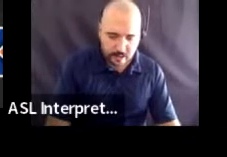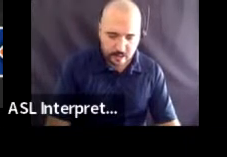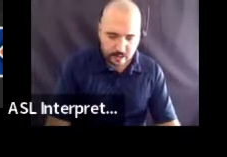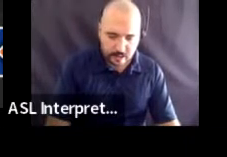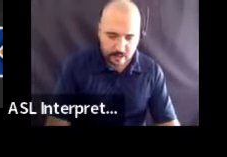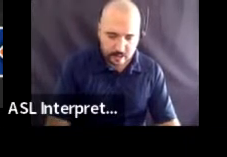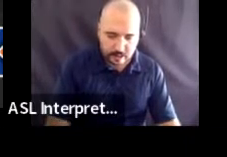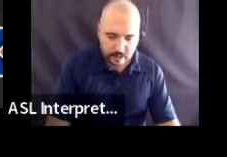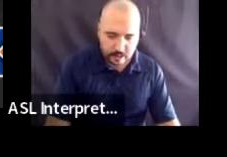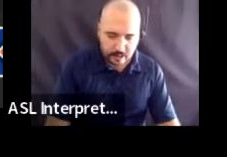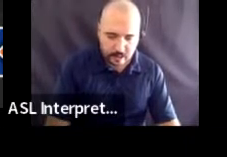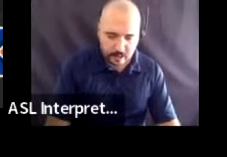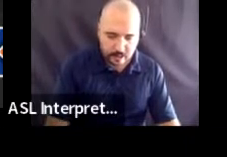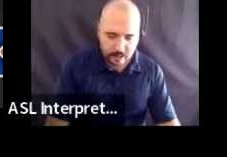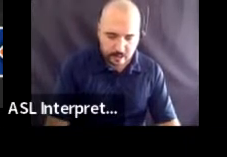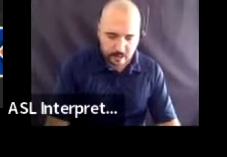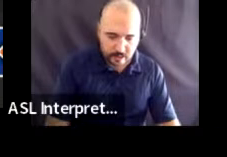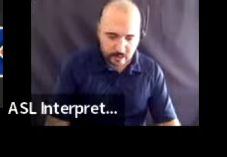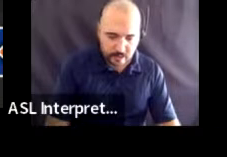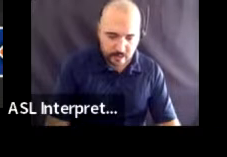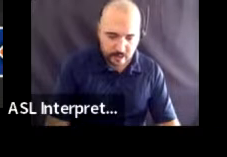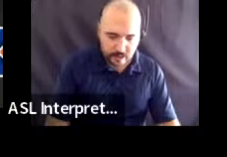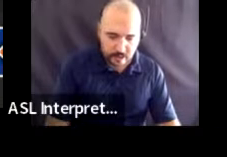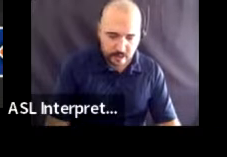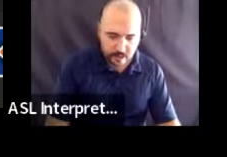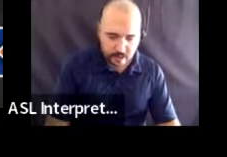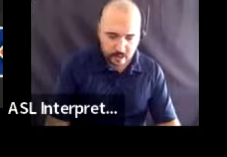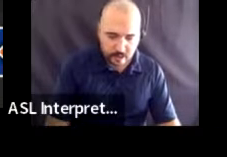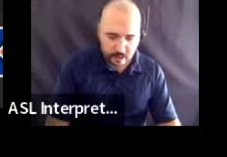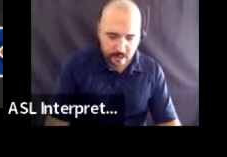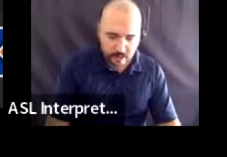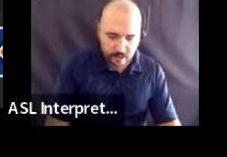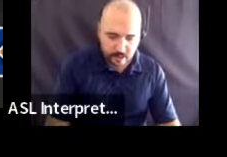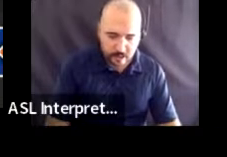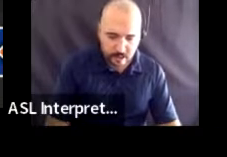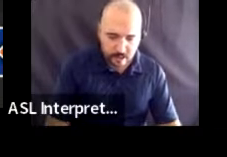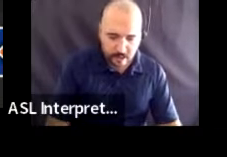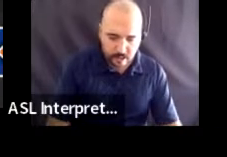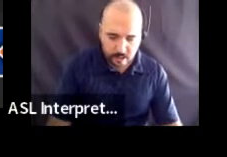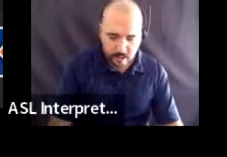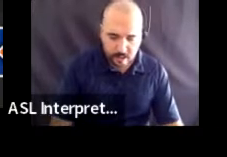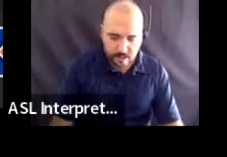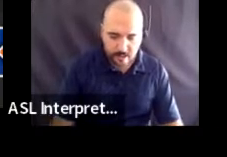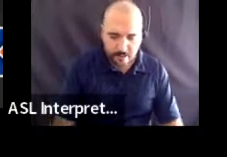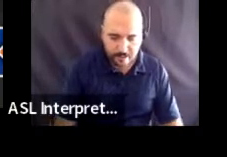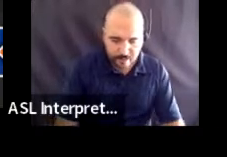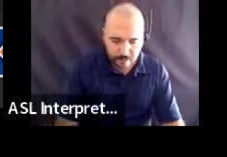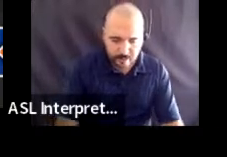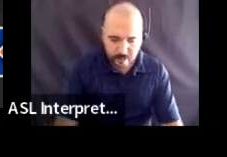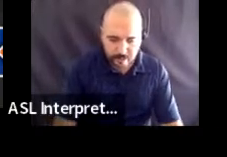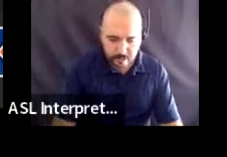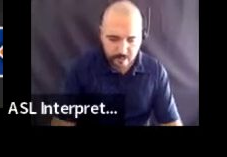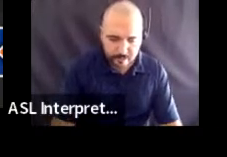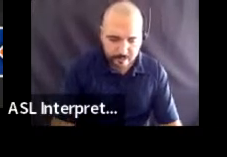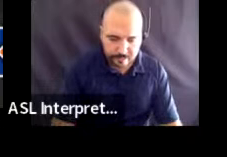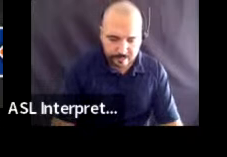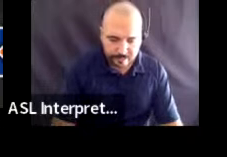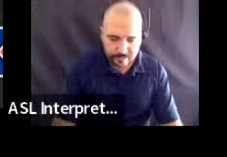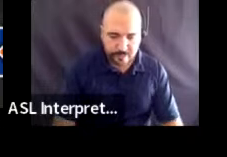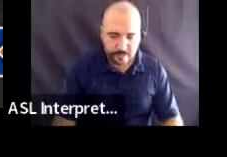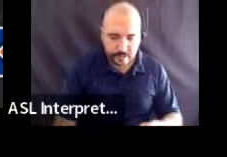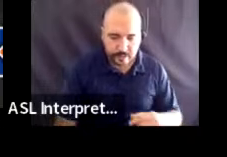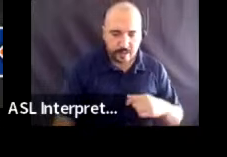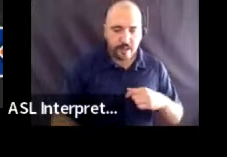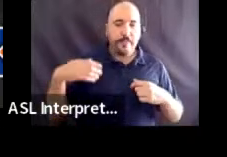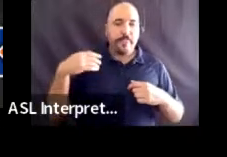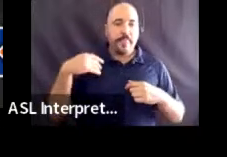view, like was stated. And then there are certain days that are highlighted and certain days that are not.